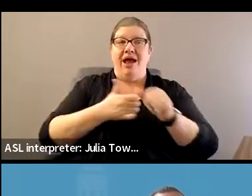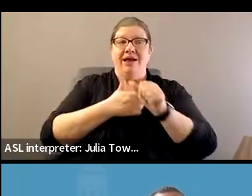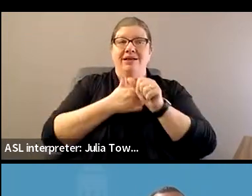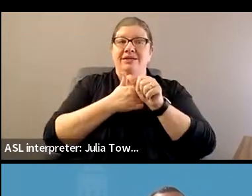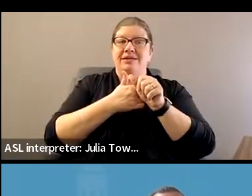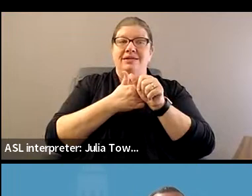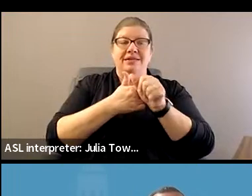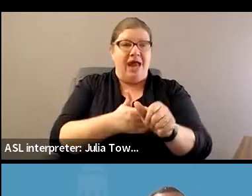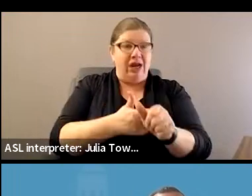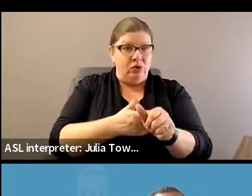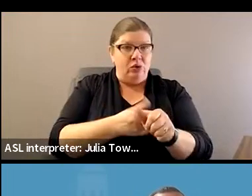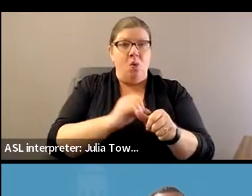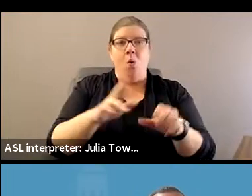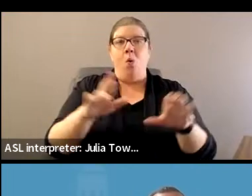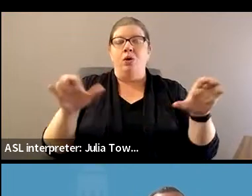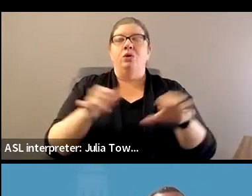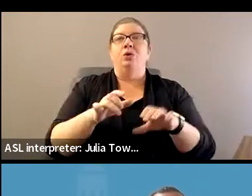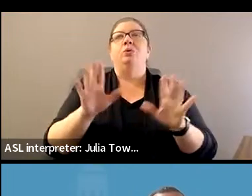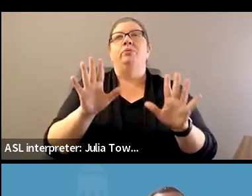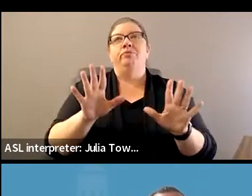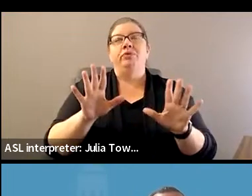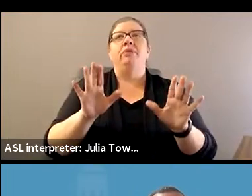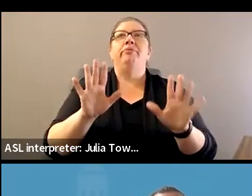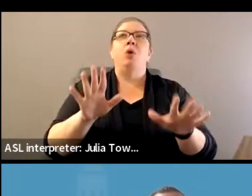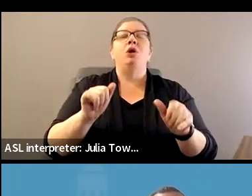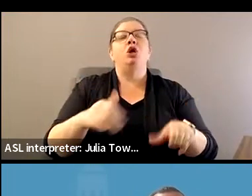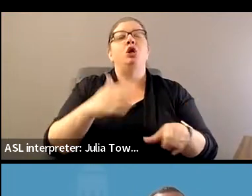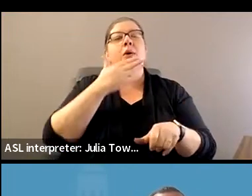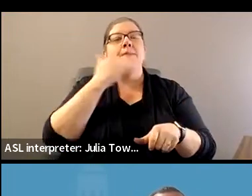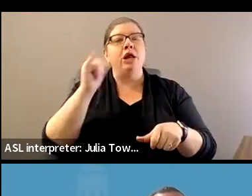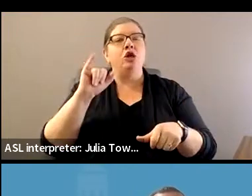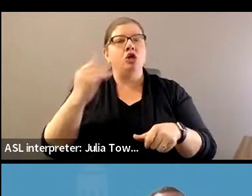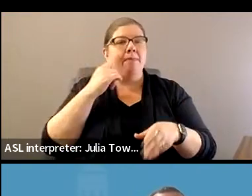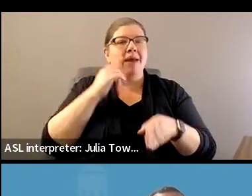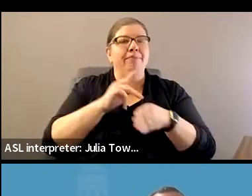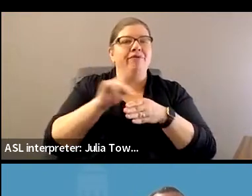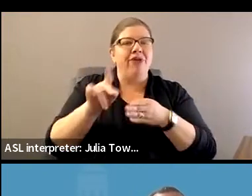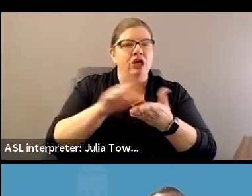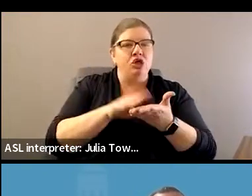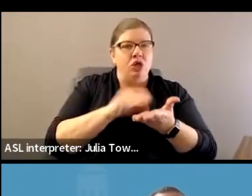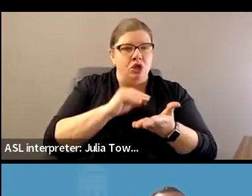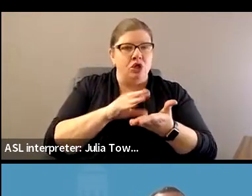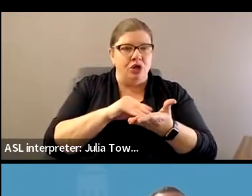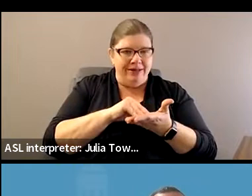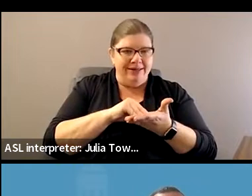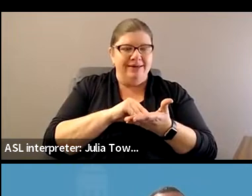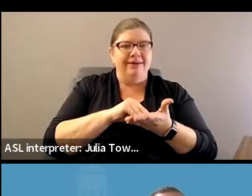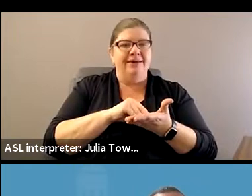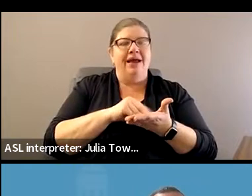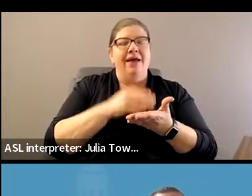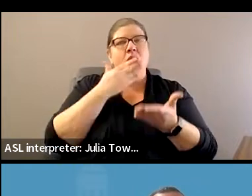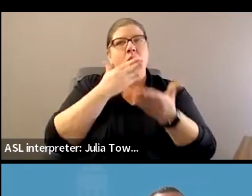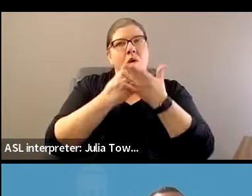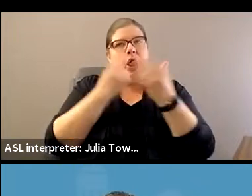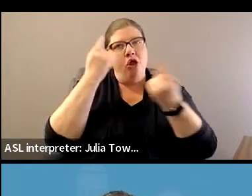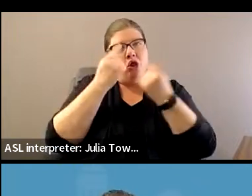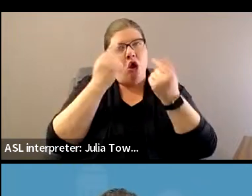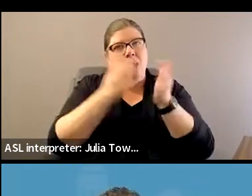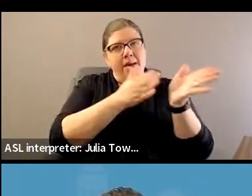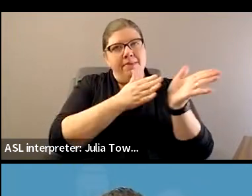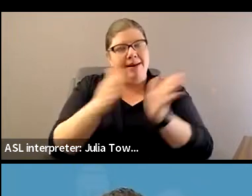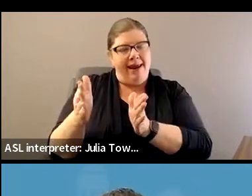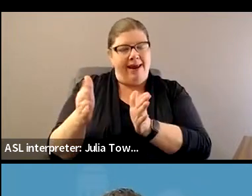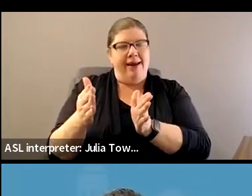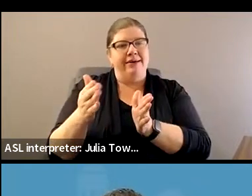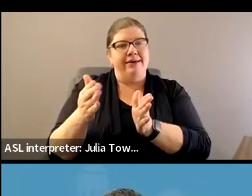or have done, that we can do a better job at professional learning and having a well thought out plan, and that it's something